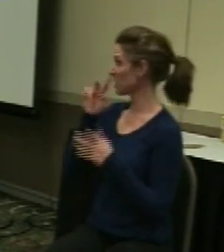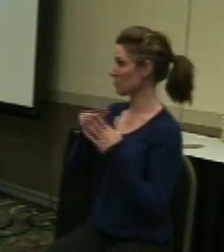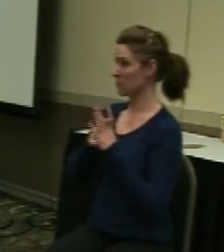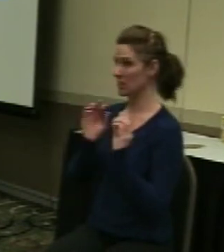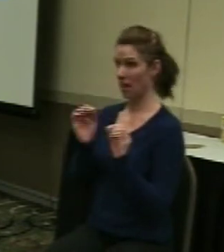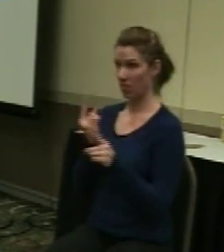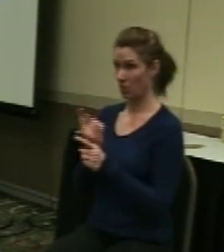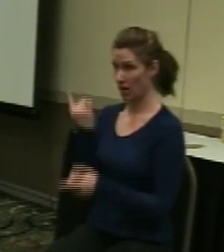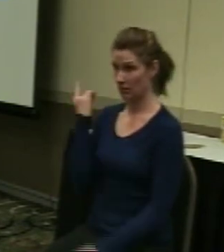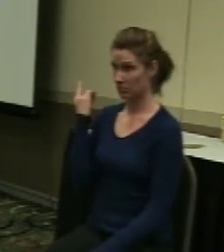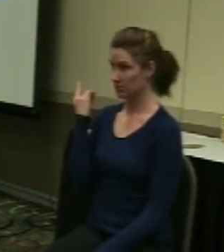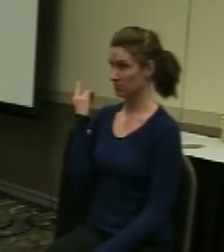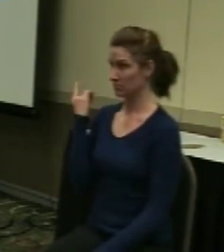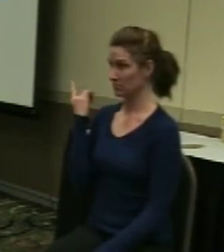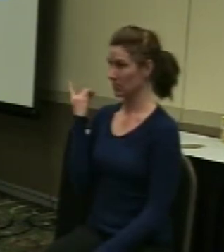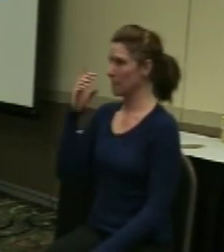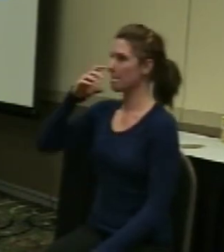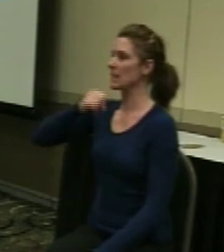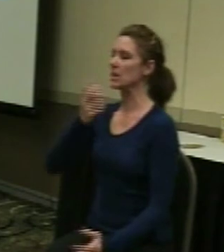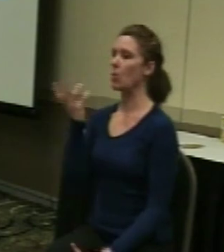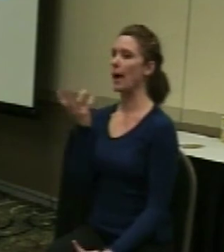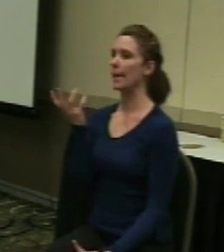moment. Isn't that true? What is it missing?